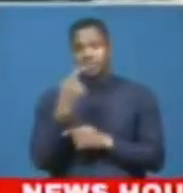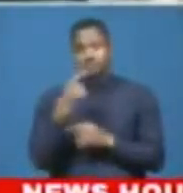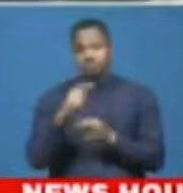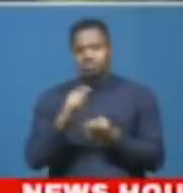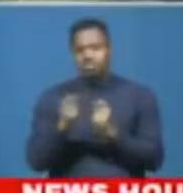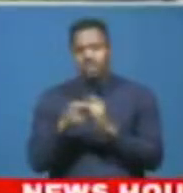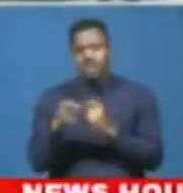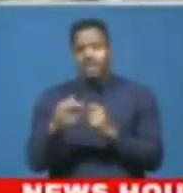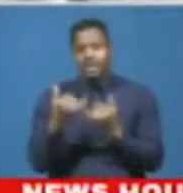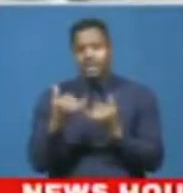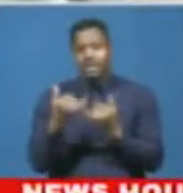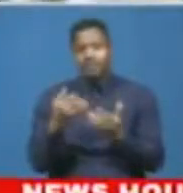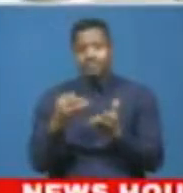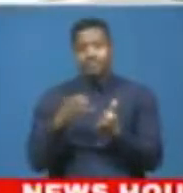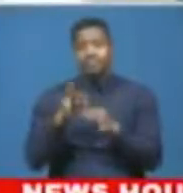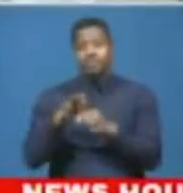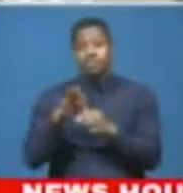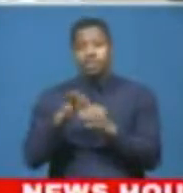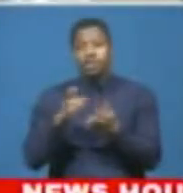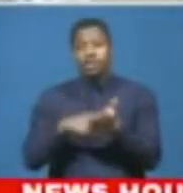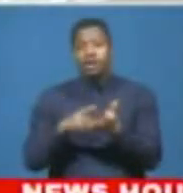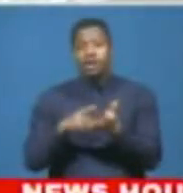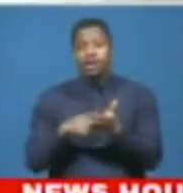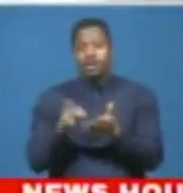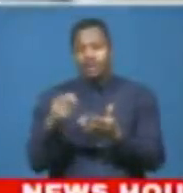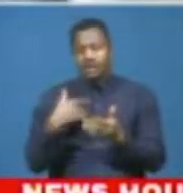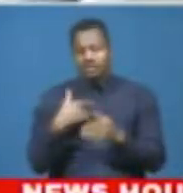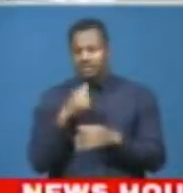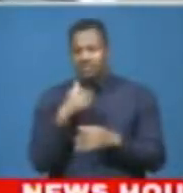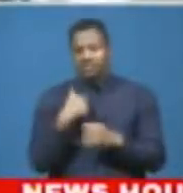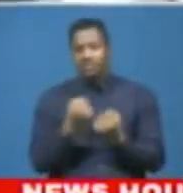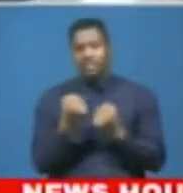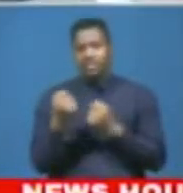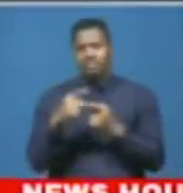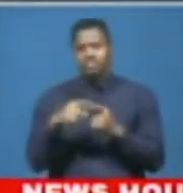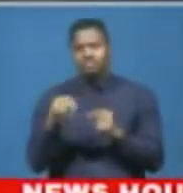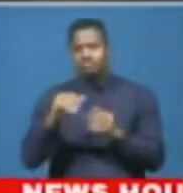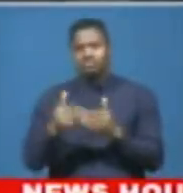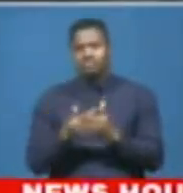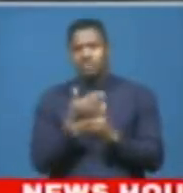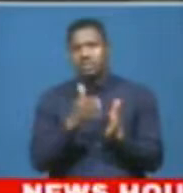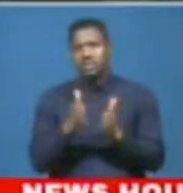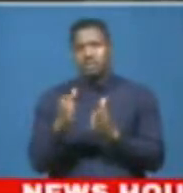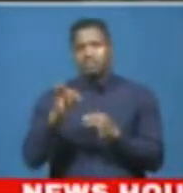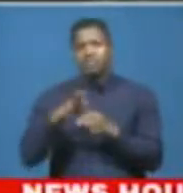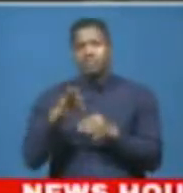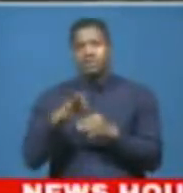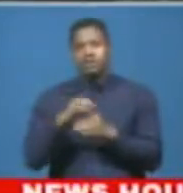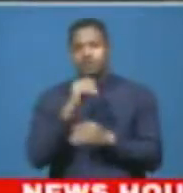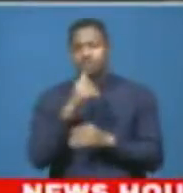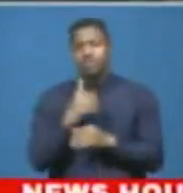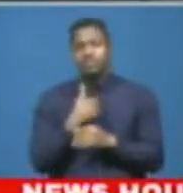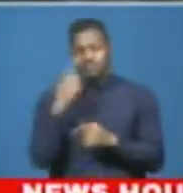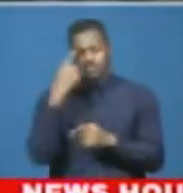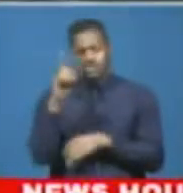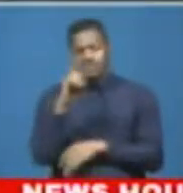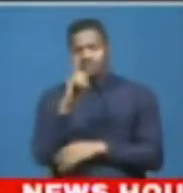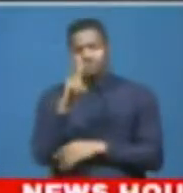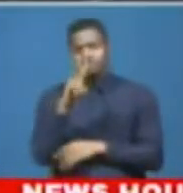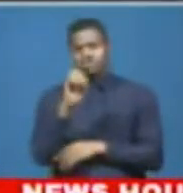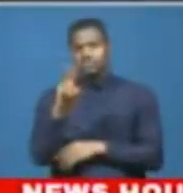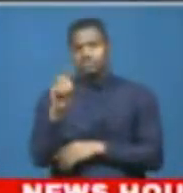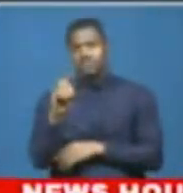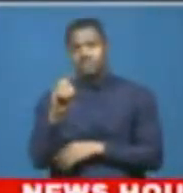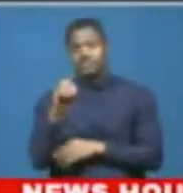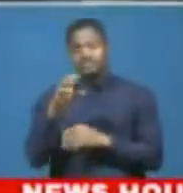existing register of voters and lacks the power to prepare a fresh register of voters for the December 2020